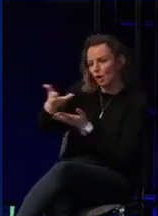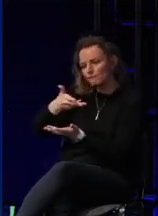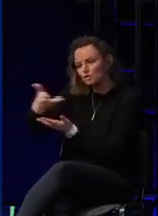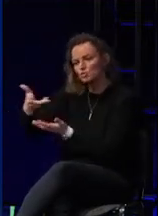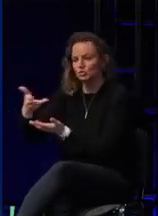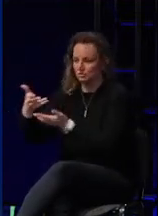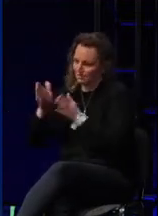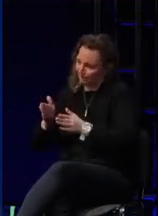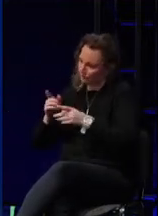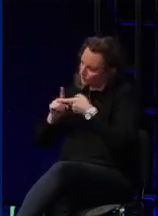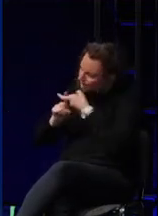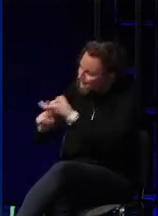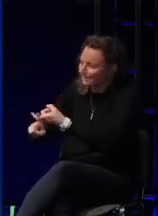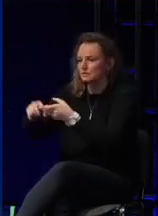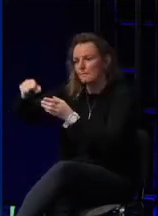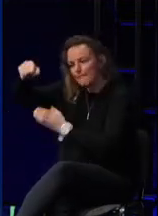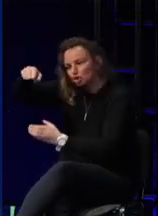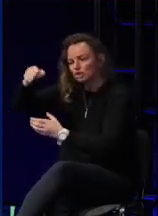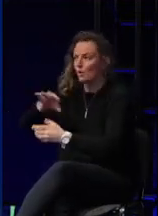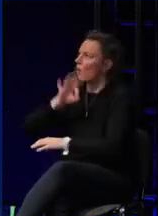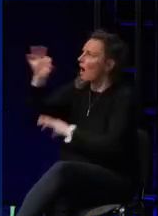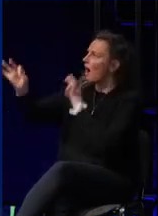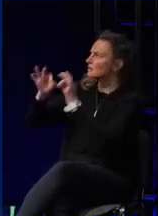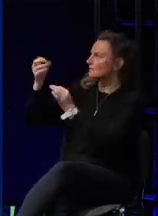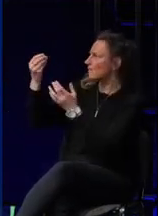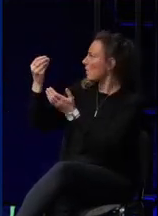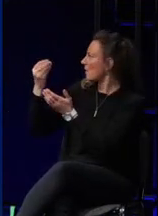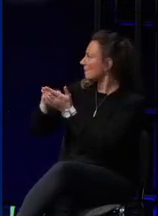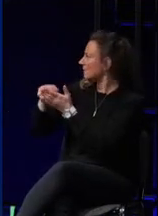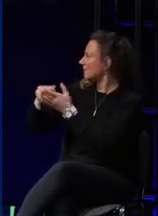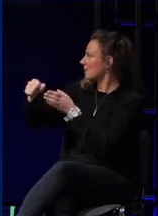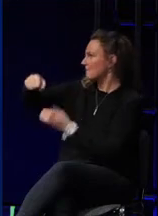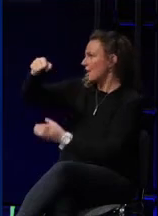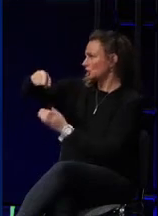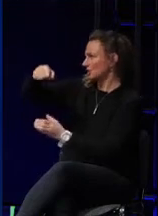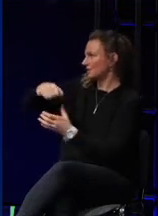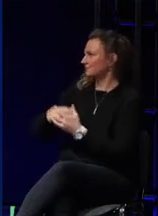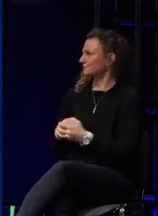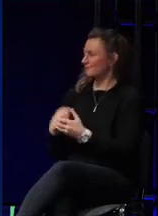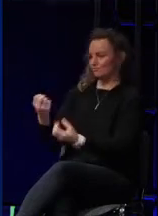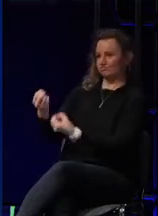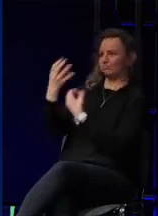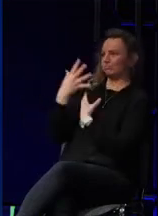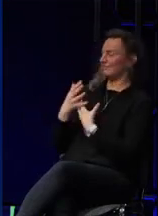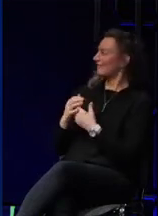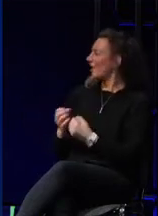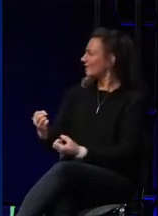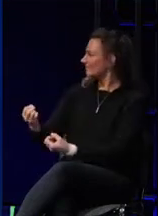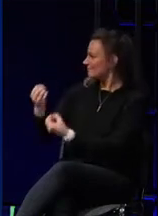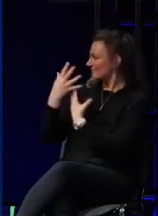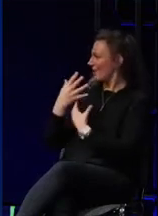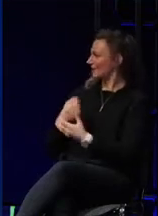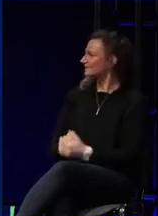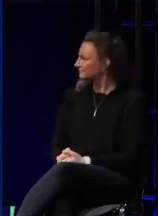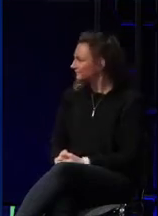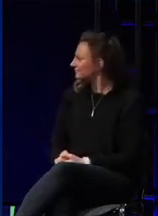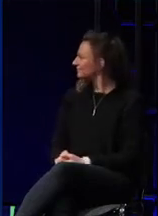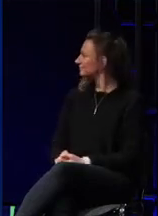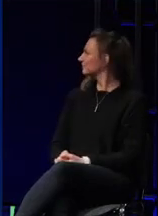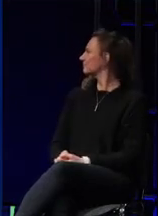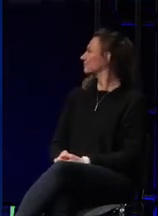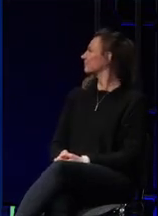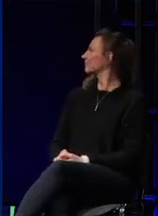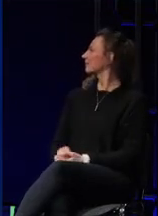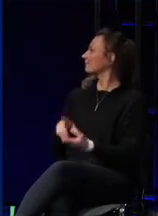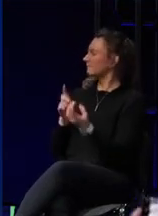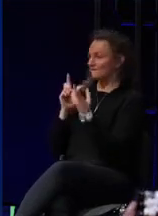or even requesting a budget to get things done? That's a lot. That's too much. Sorry. That's too long. Thank you. Thank you. You don't have to